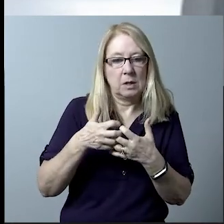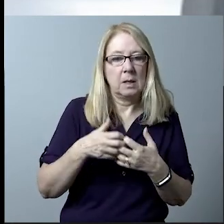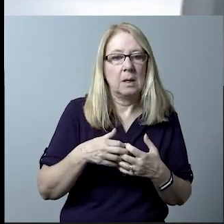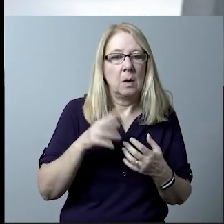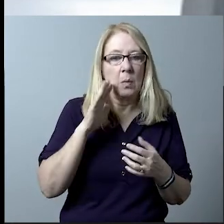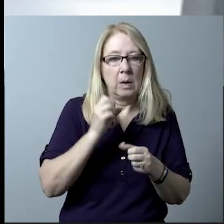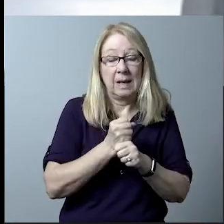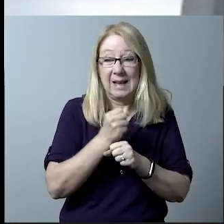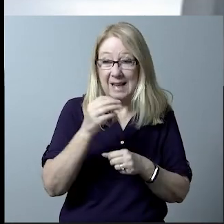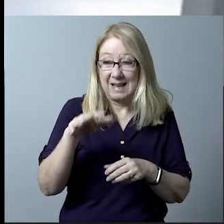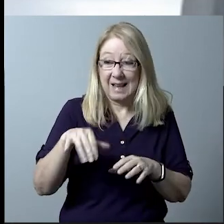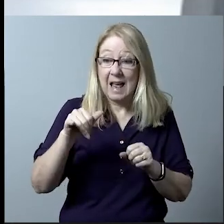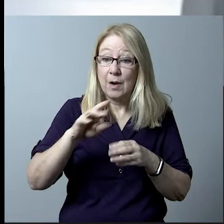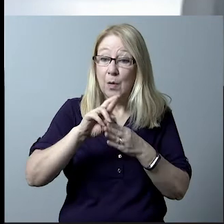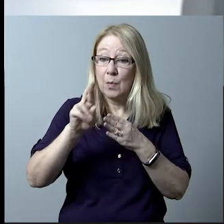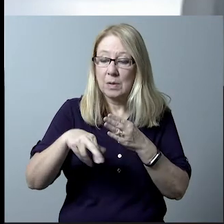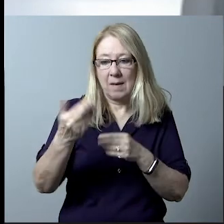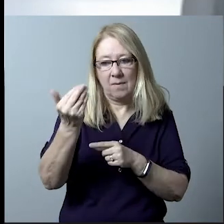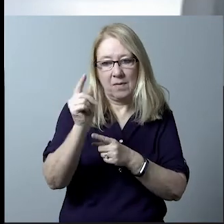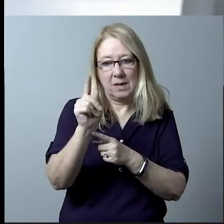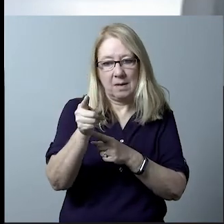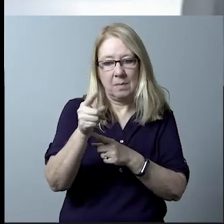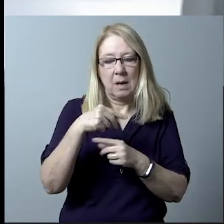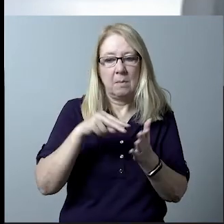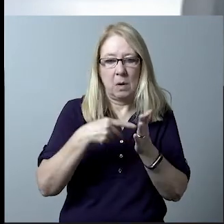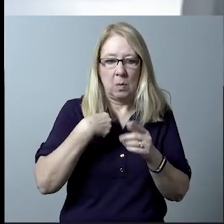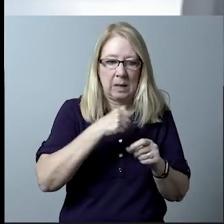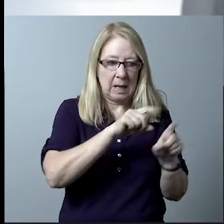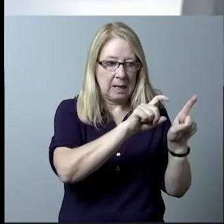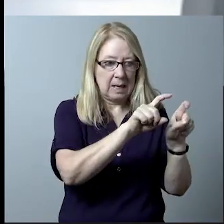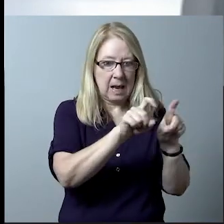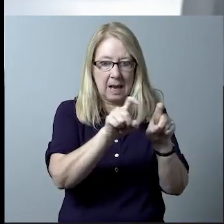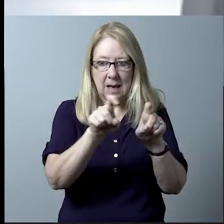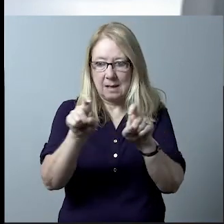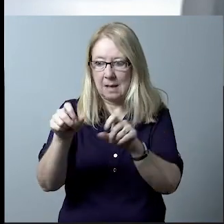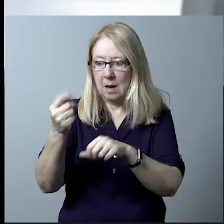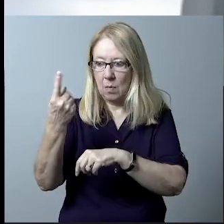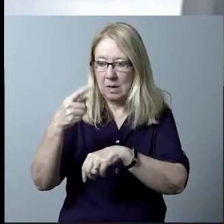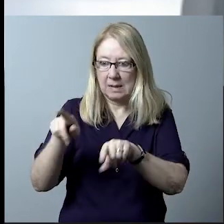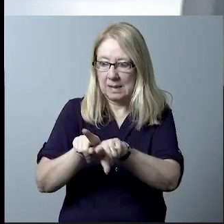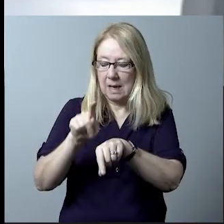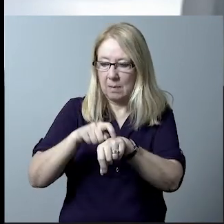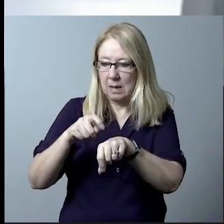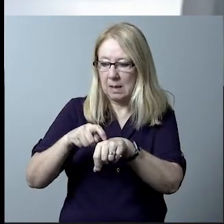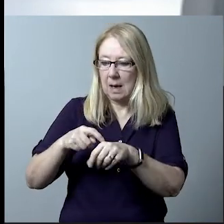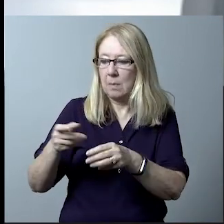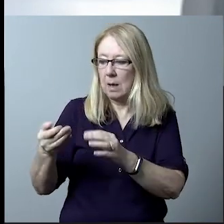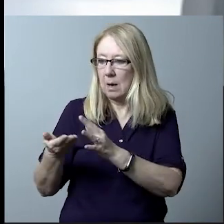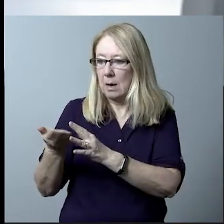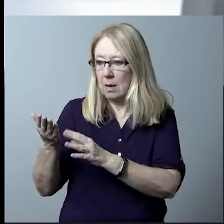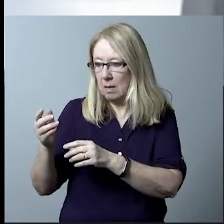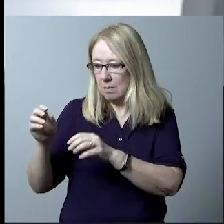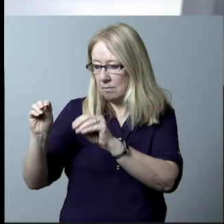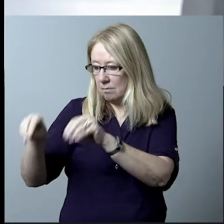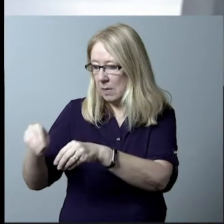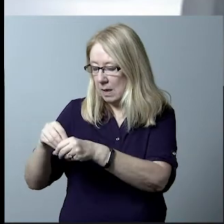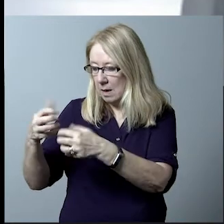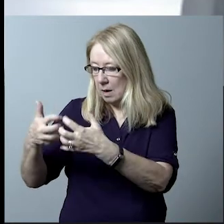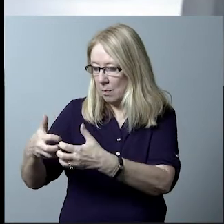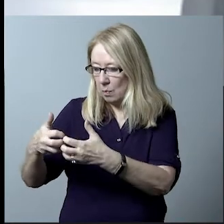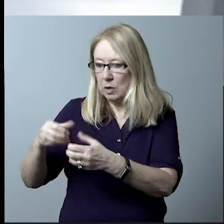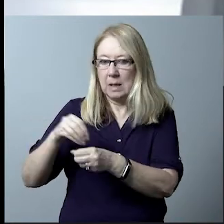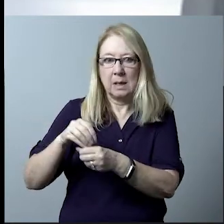machine coming, and we will get results in 15 minutes. So we could actually test multiple people at once, and then we can run the cassettes